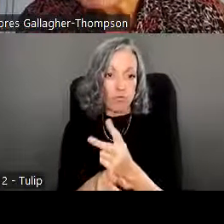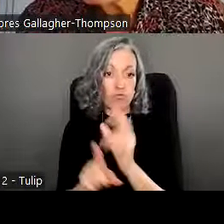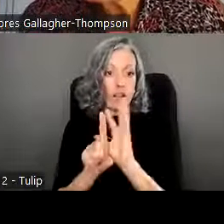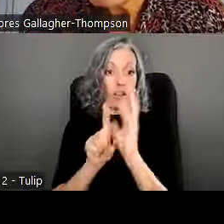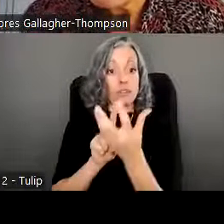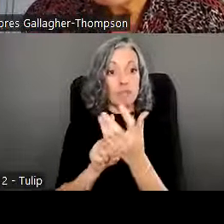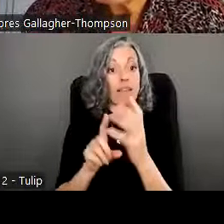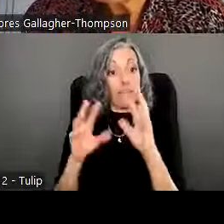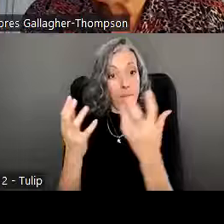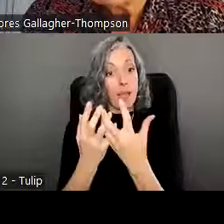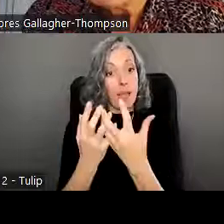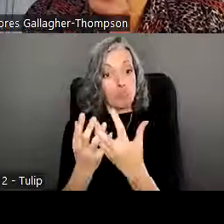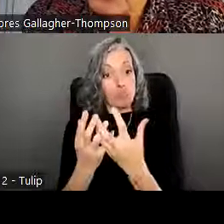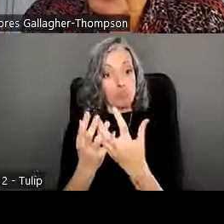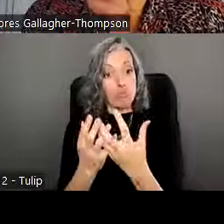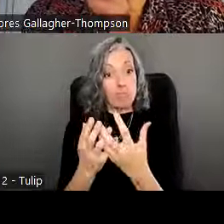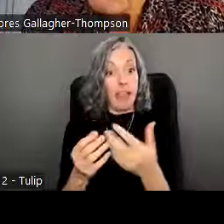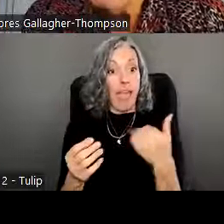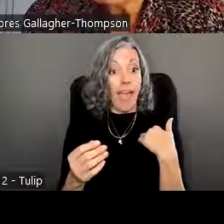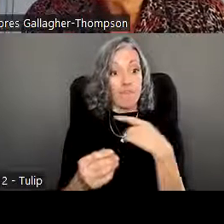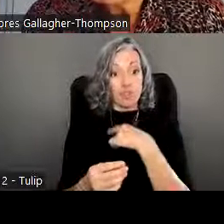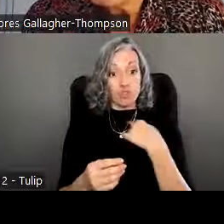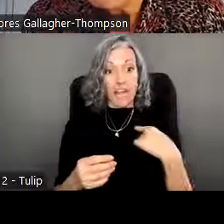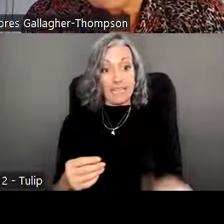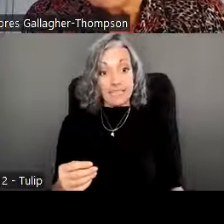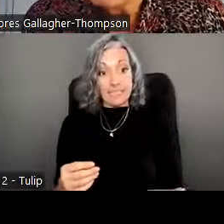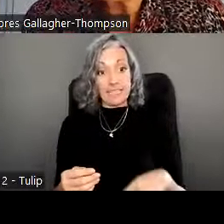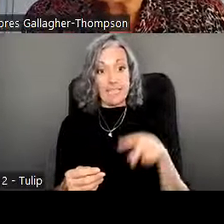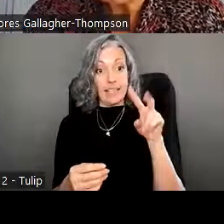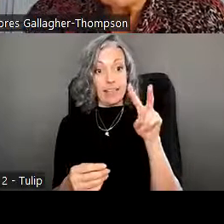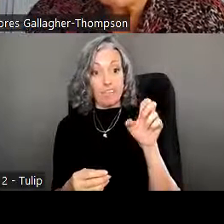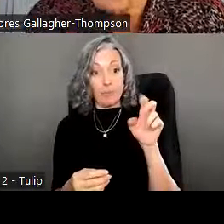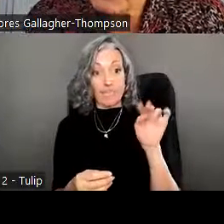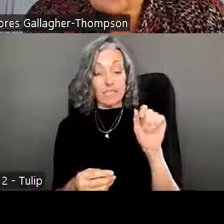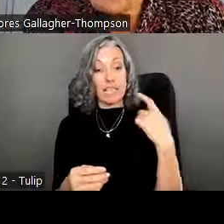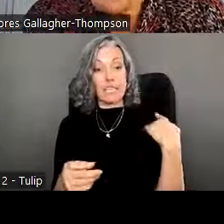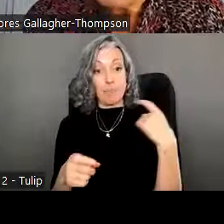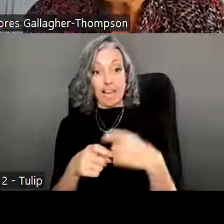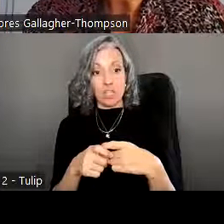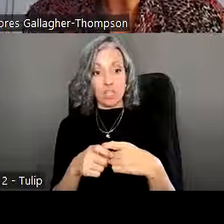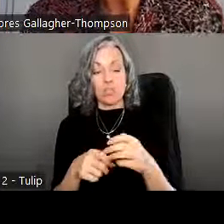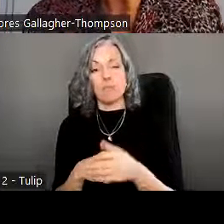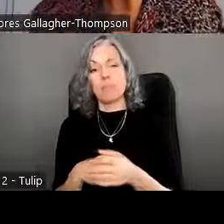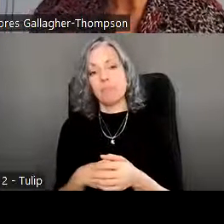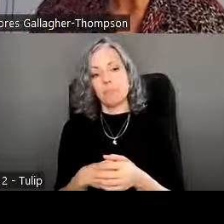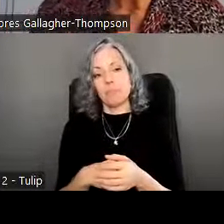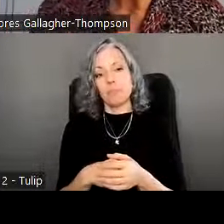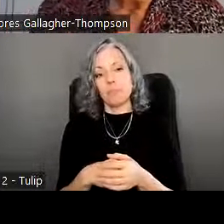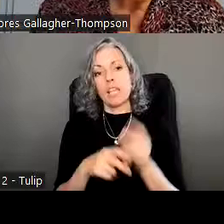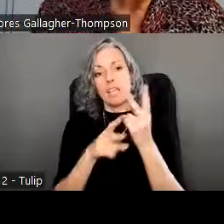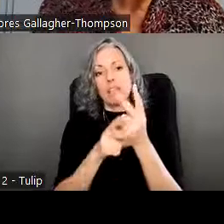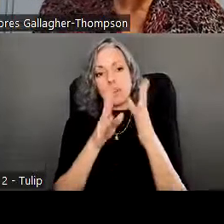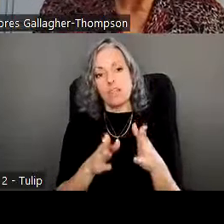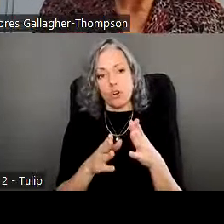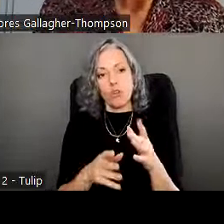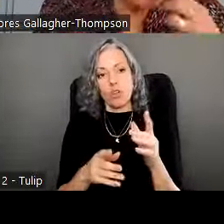adapted and is available in Mandarin Chinese, in Vietnamese, and in Spanish. The Caregiver Thrive,